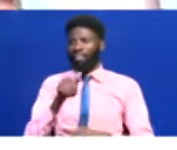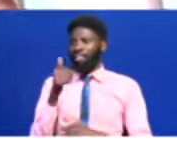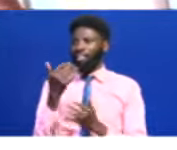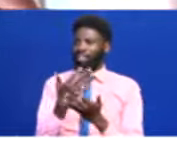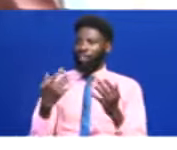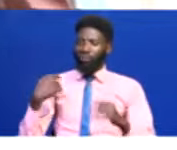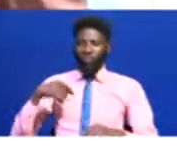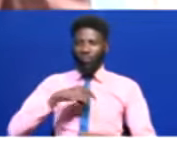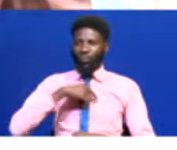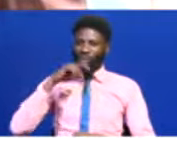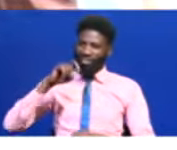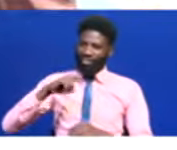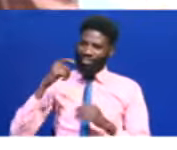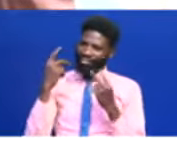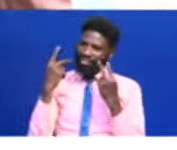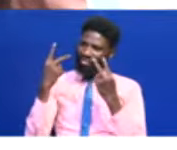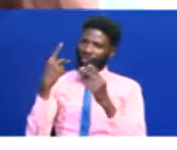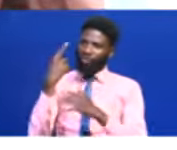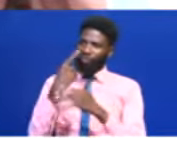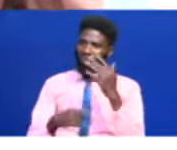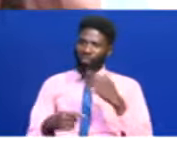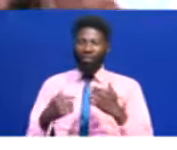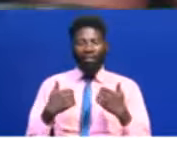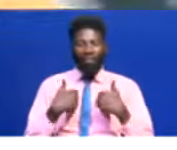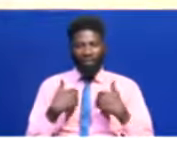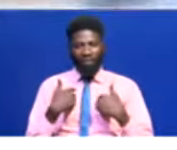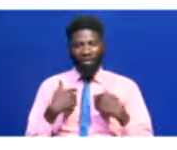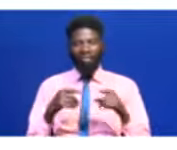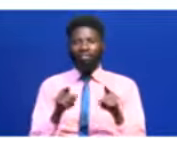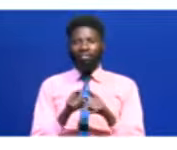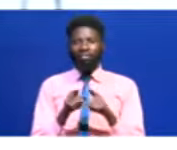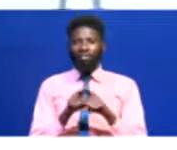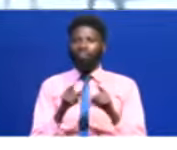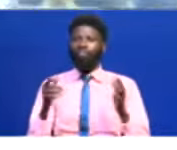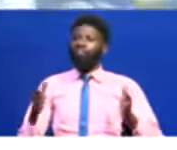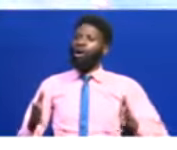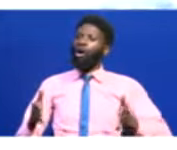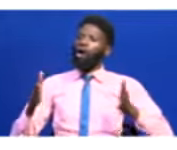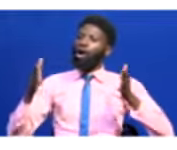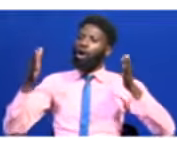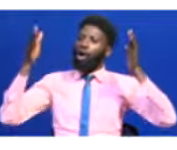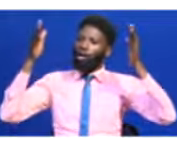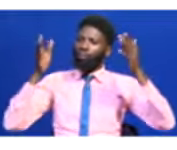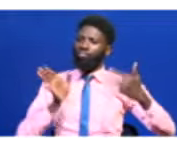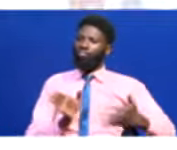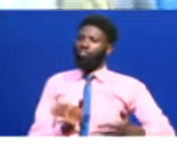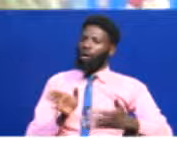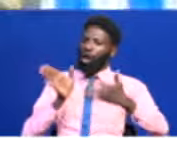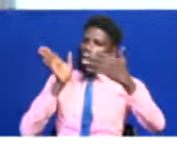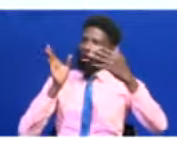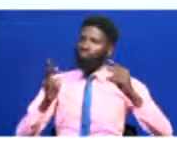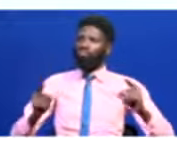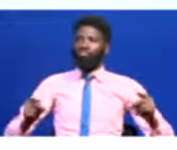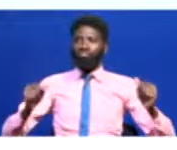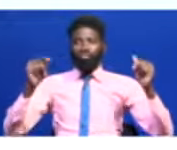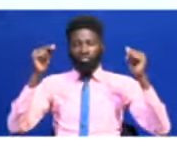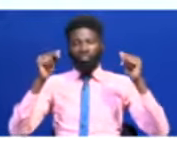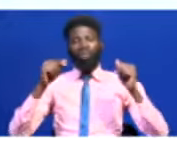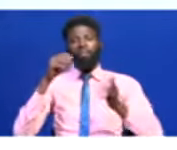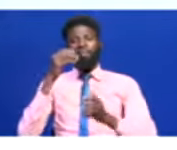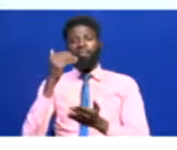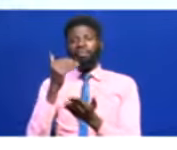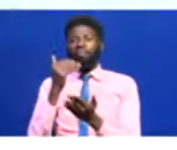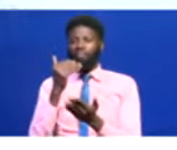look at it, apart from the four walls, this program will also